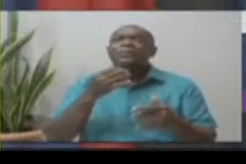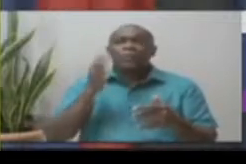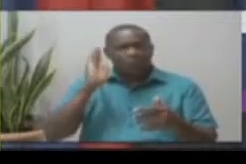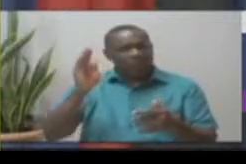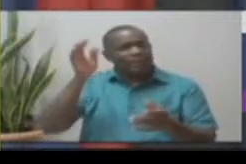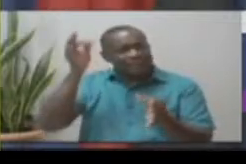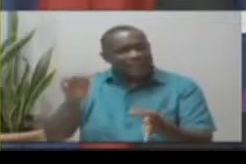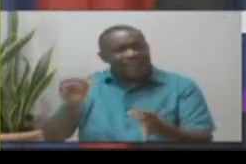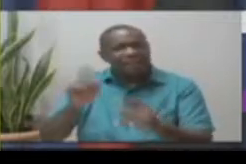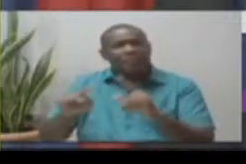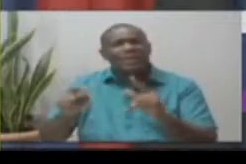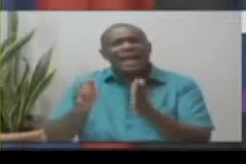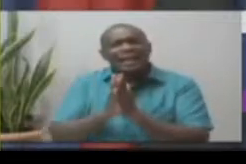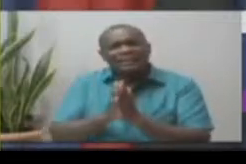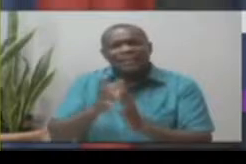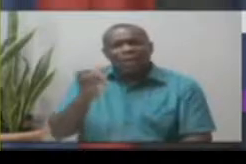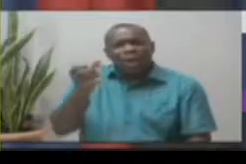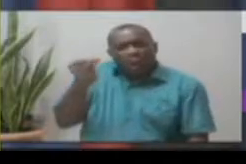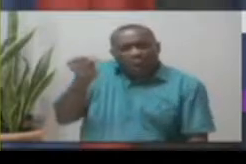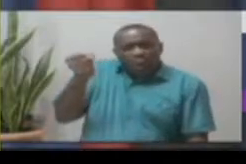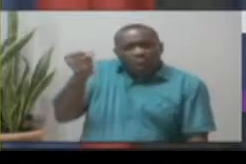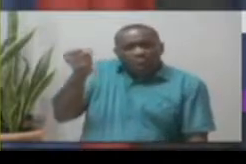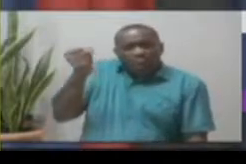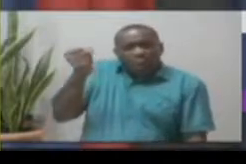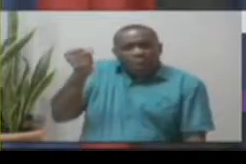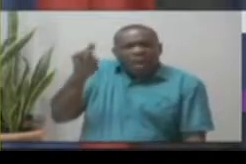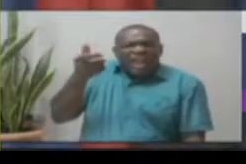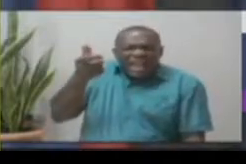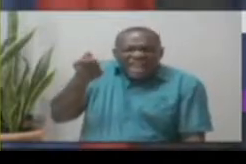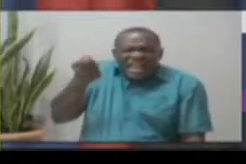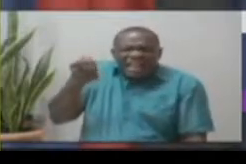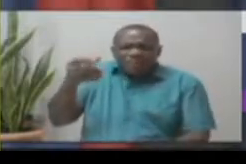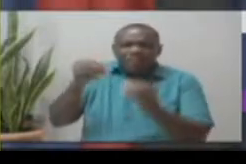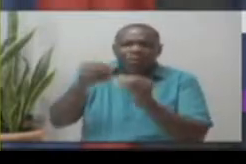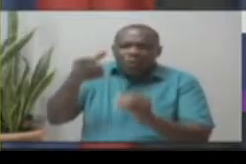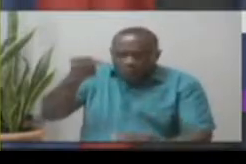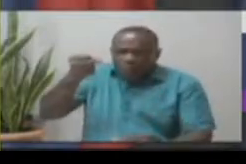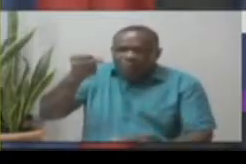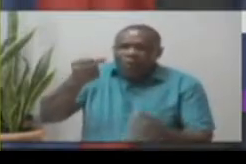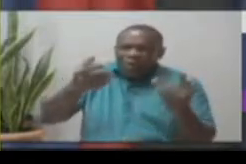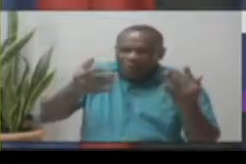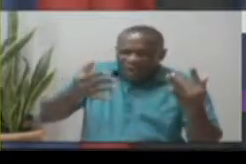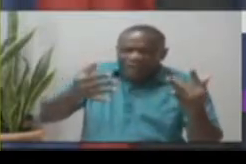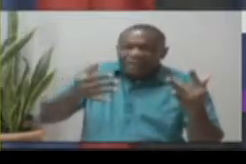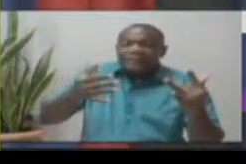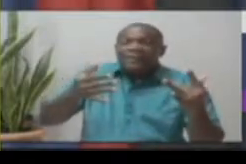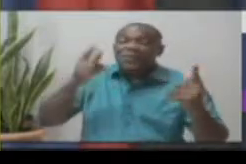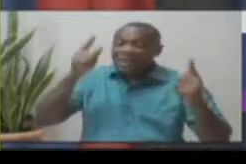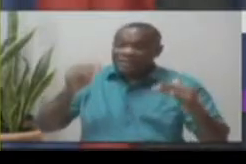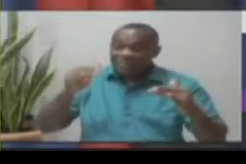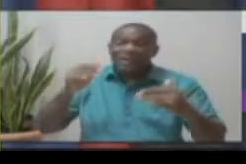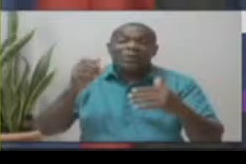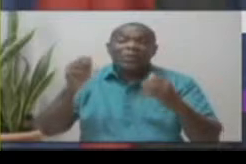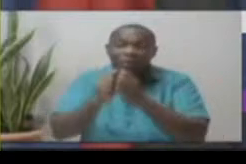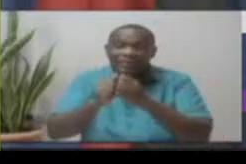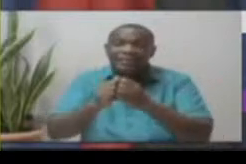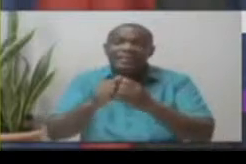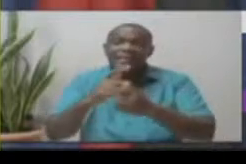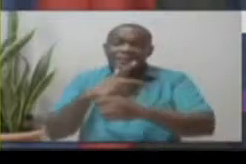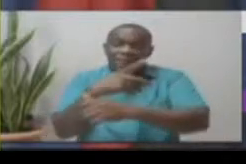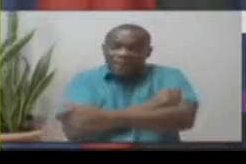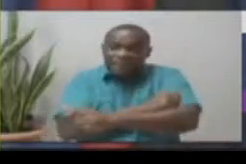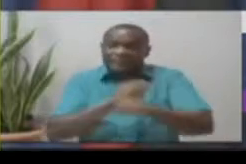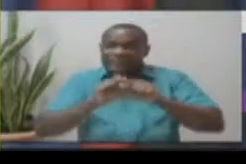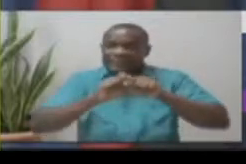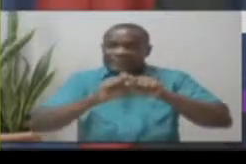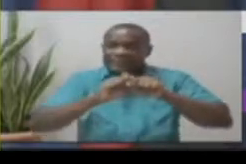it a little while longer, and we expect, thankfully, the vaccine supply has come to